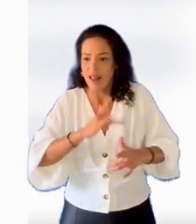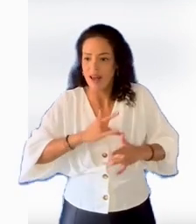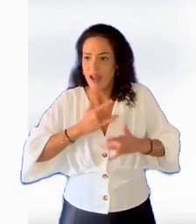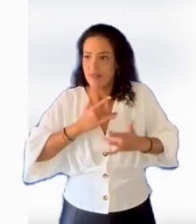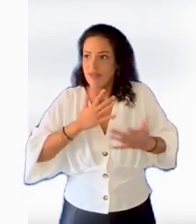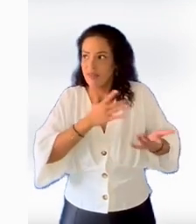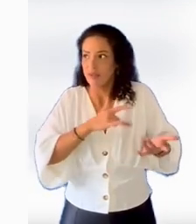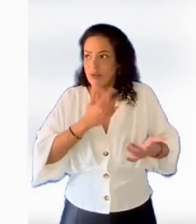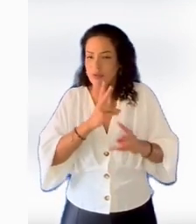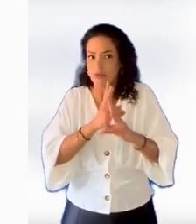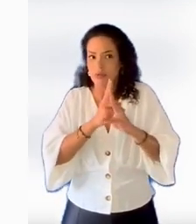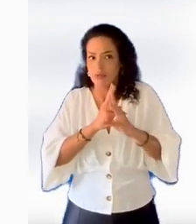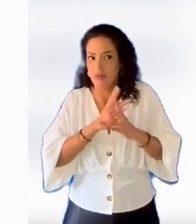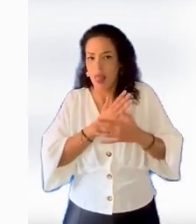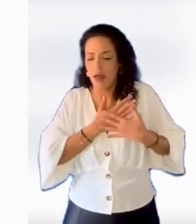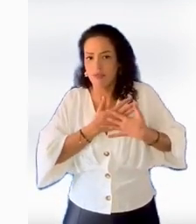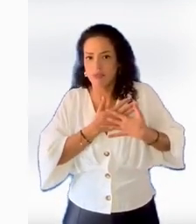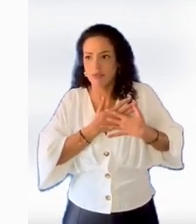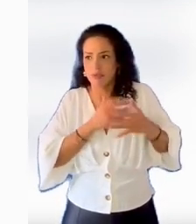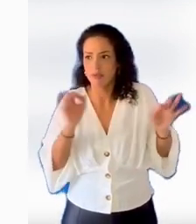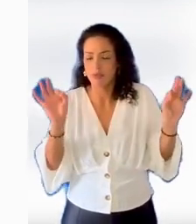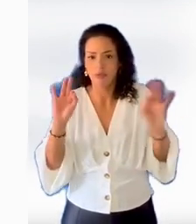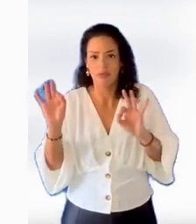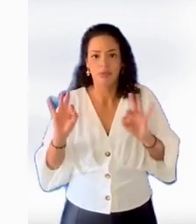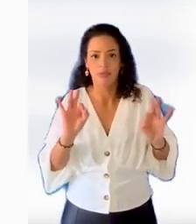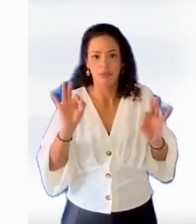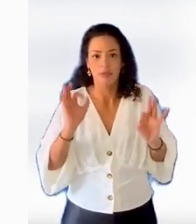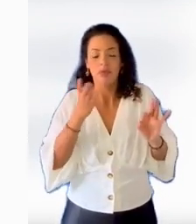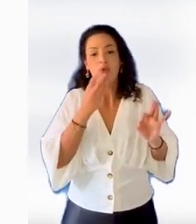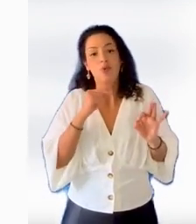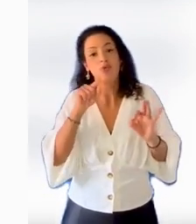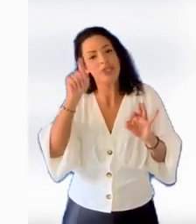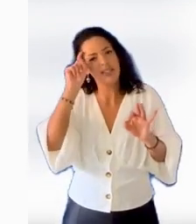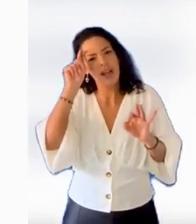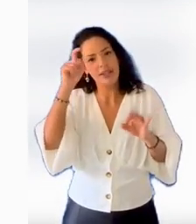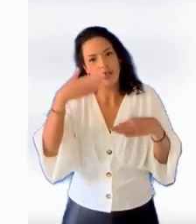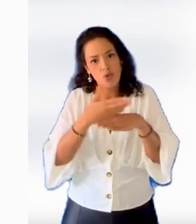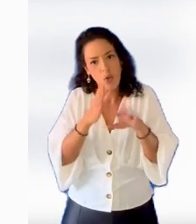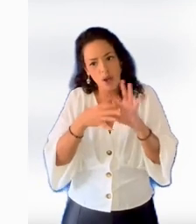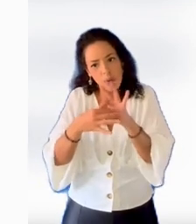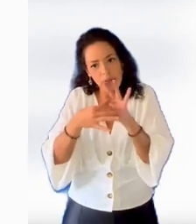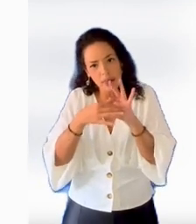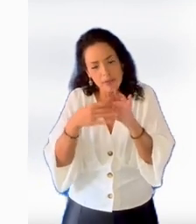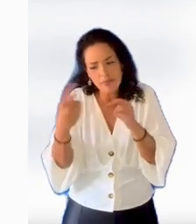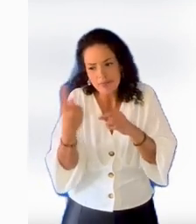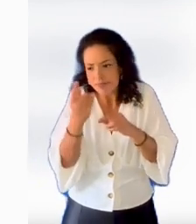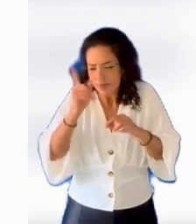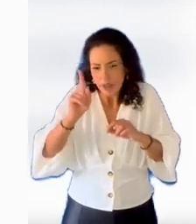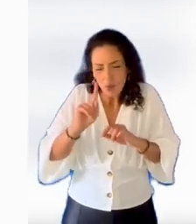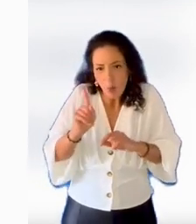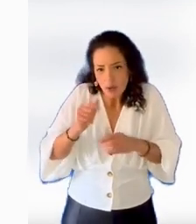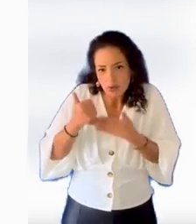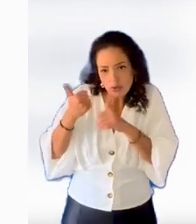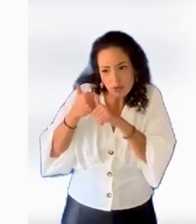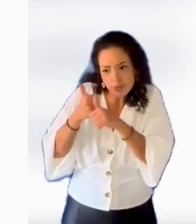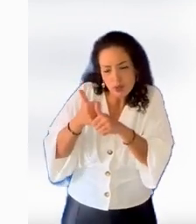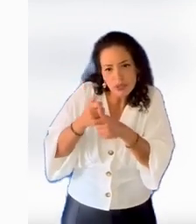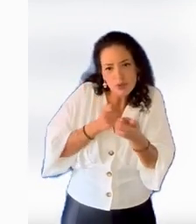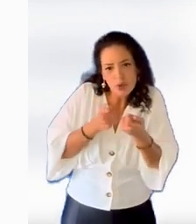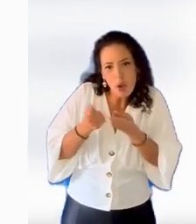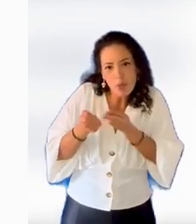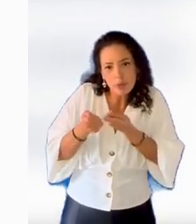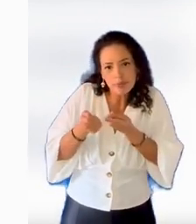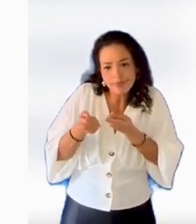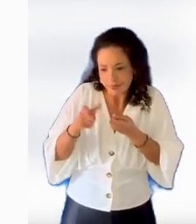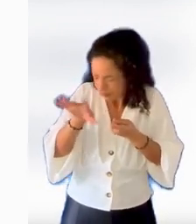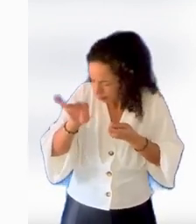feel cares for and loves them. Instead, we use this idea to work with them to explore both who and what supports them to cope, allowing